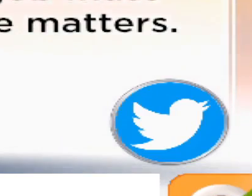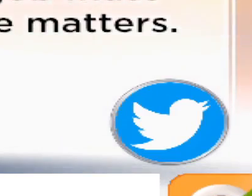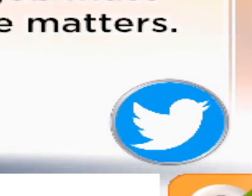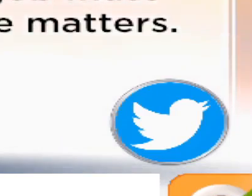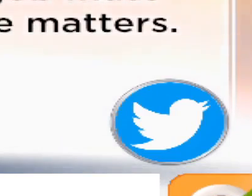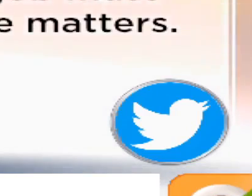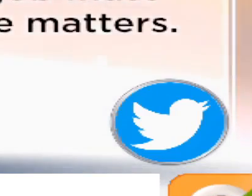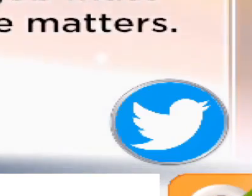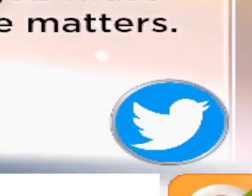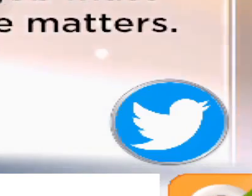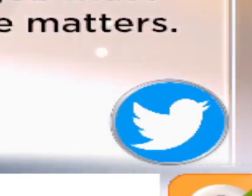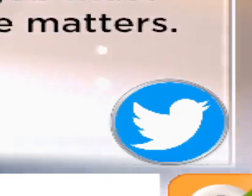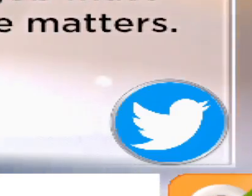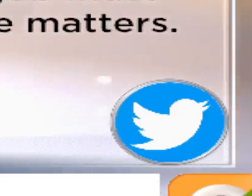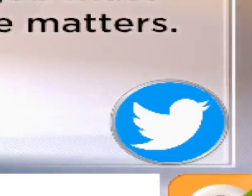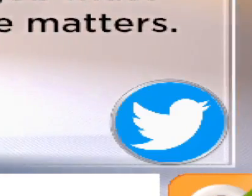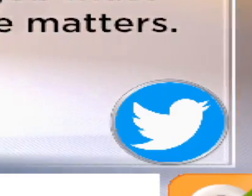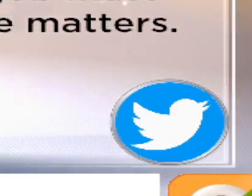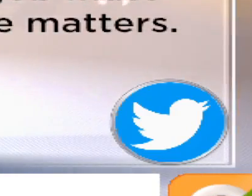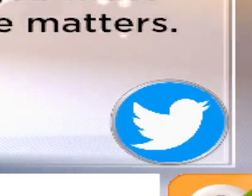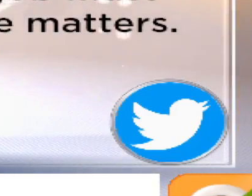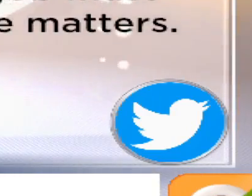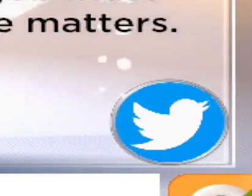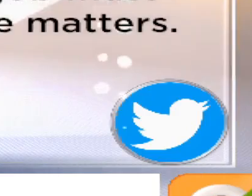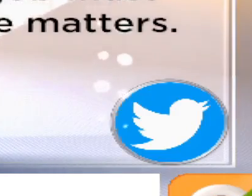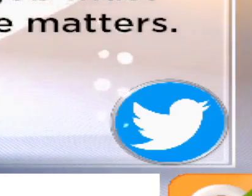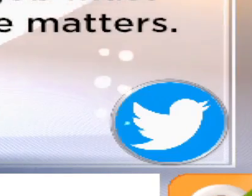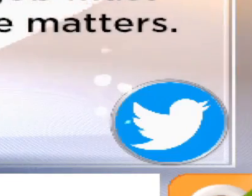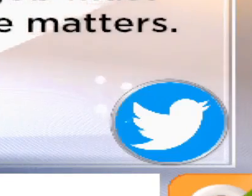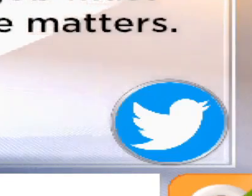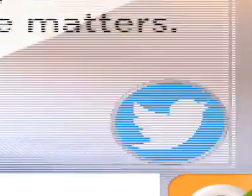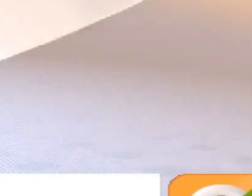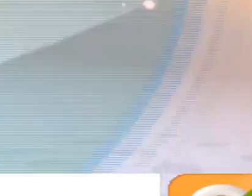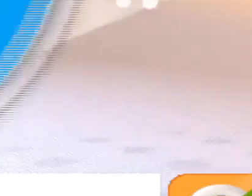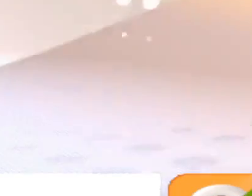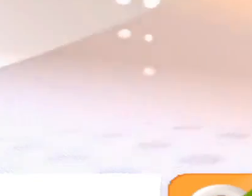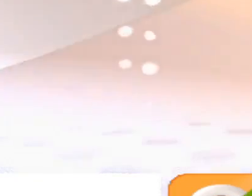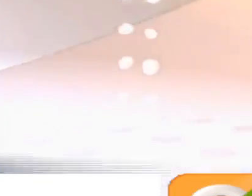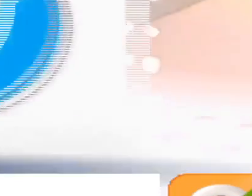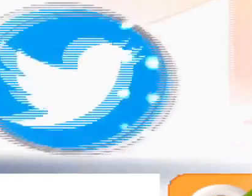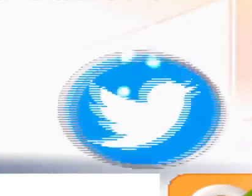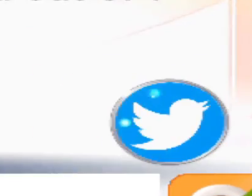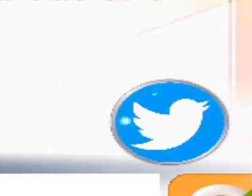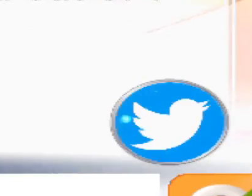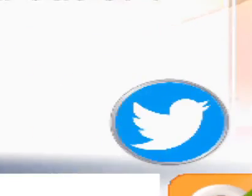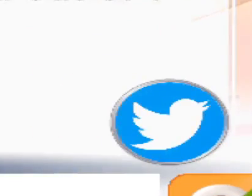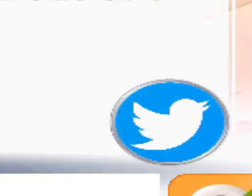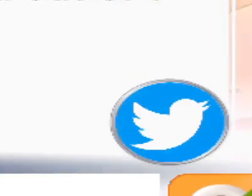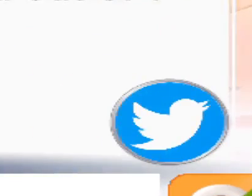but the job must be done. Very commendable. Patience, rather, matters. Okay, I think we can take another two